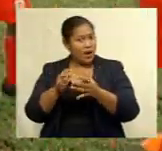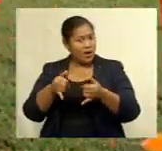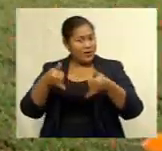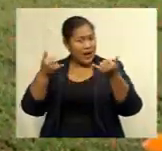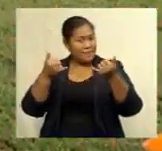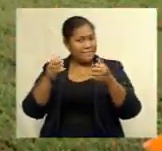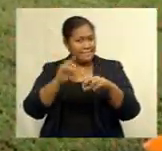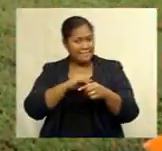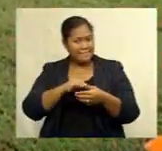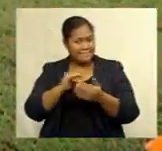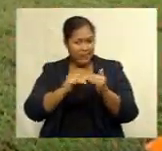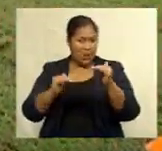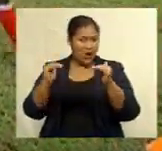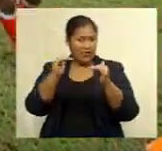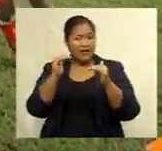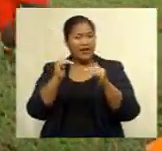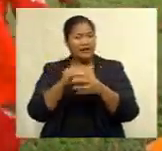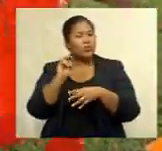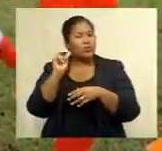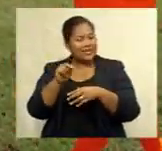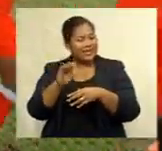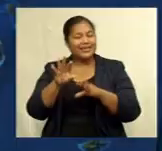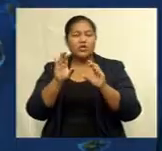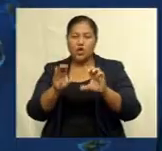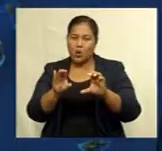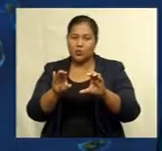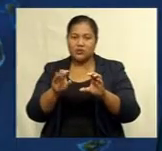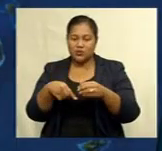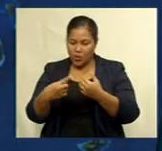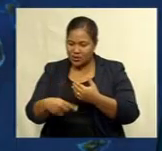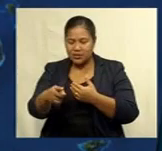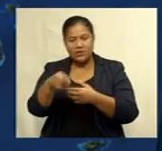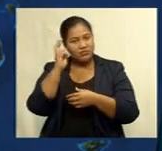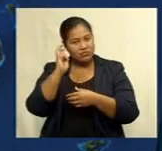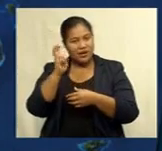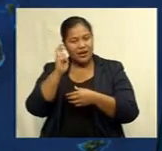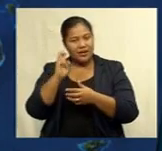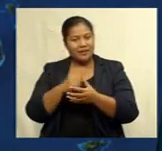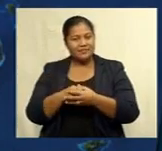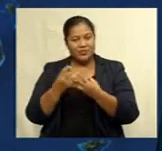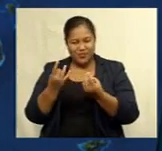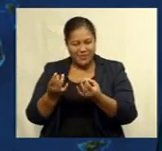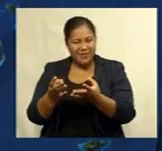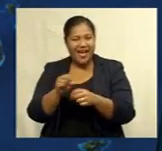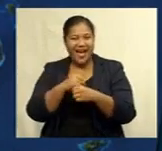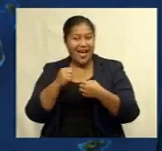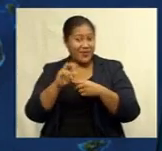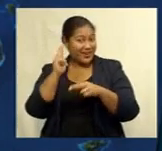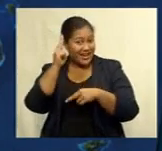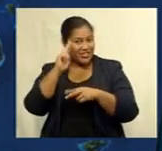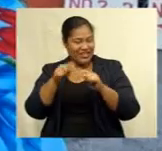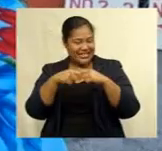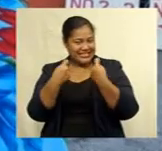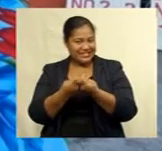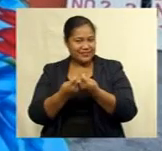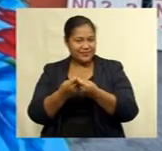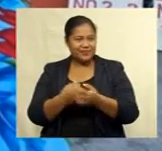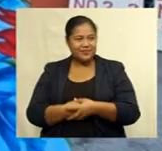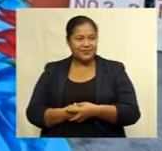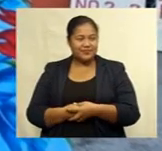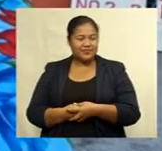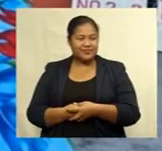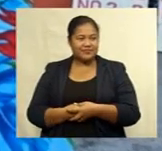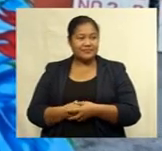we will definitely need that coach to prepare our national teams.